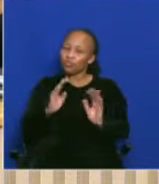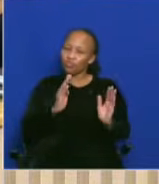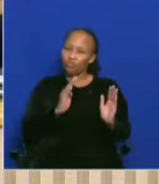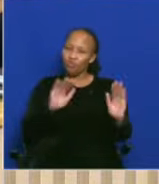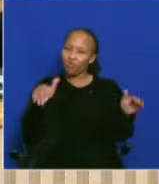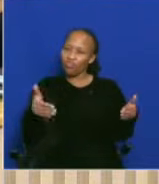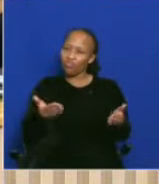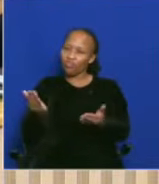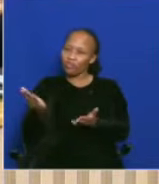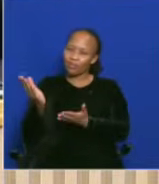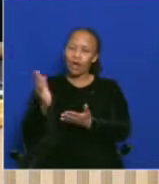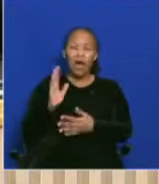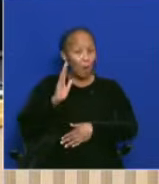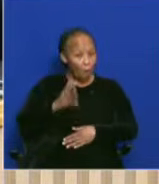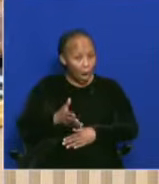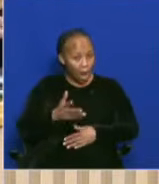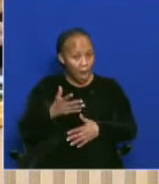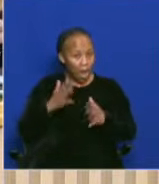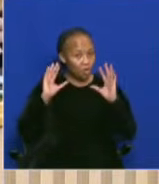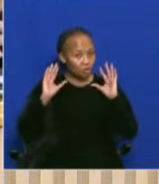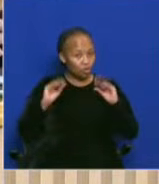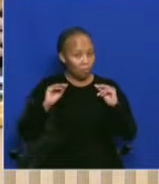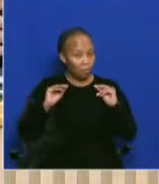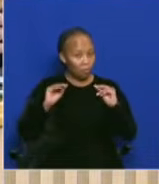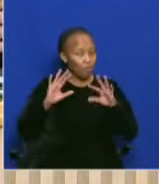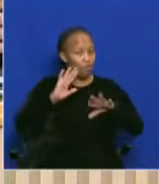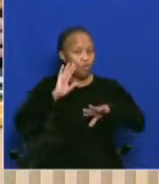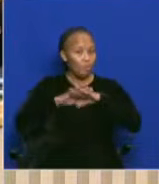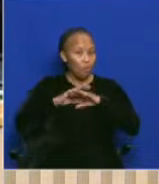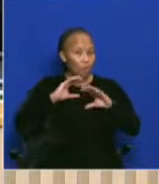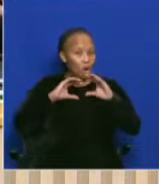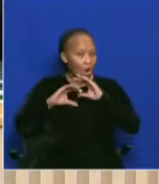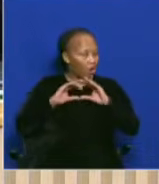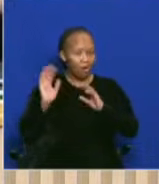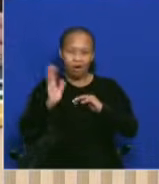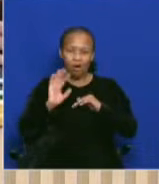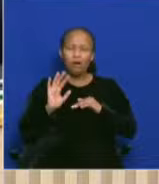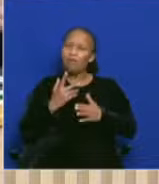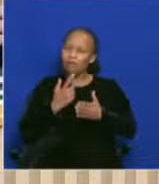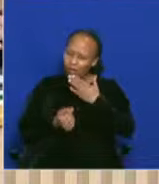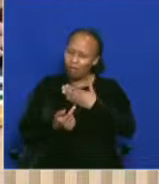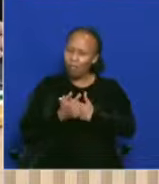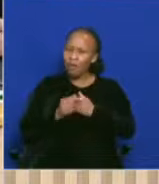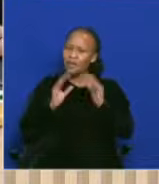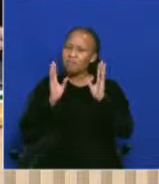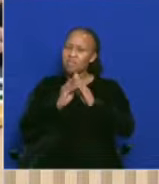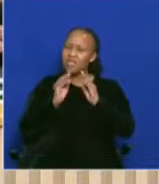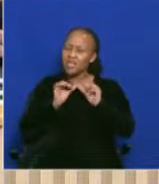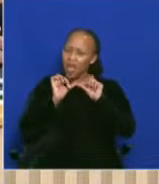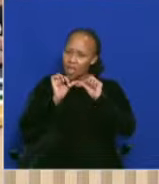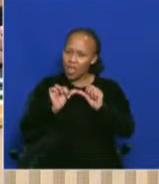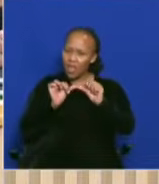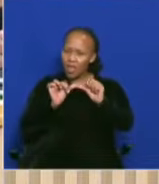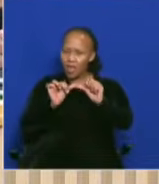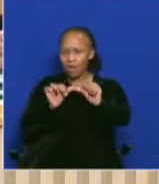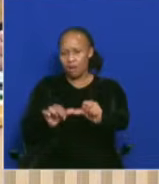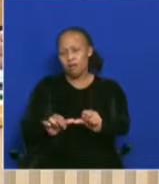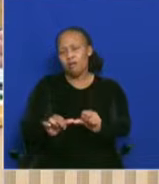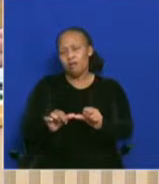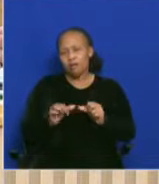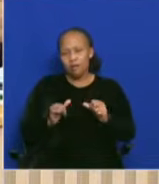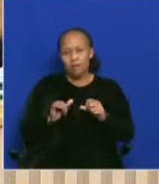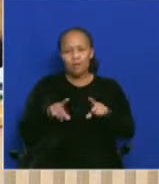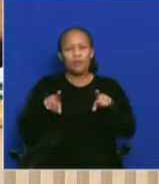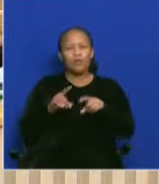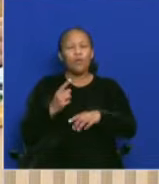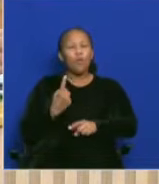any further. It's continuous meetings. It's continuous back and forth with, every time there's a message from Mr.